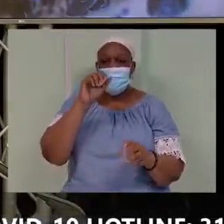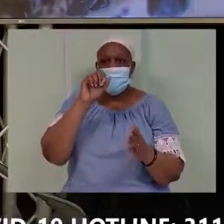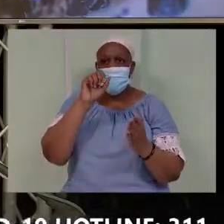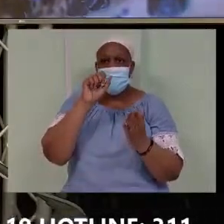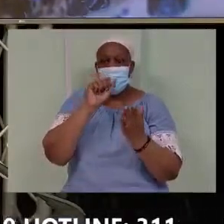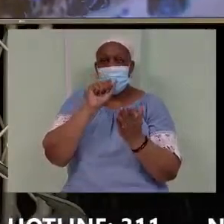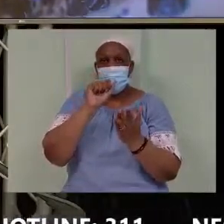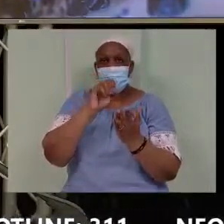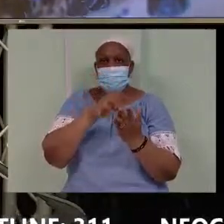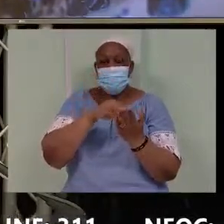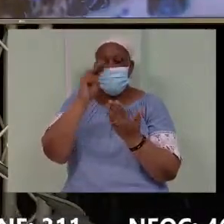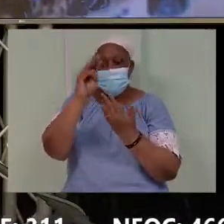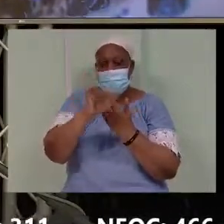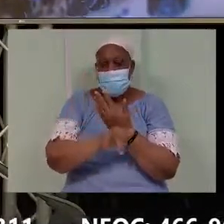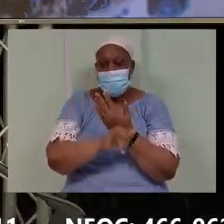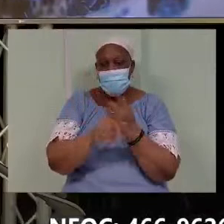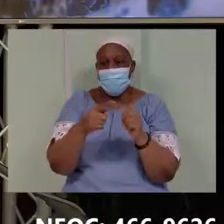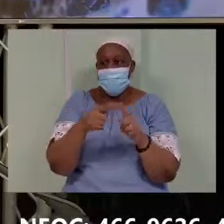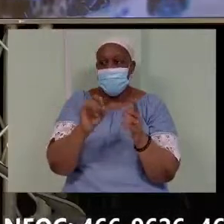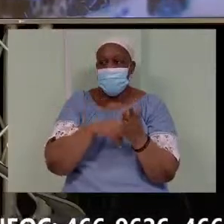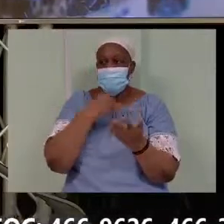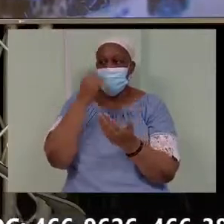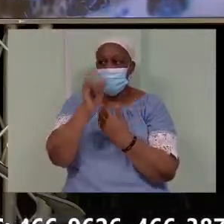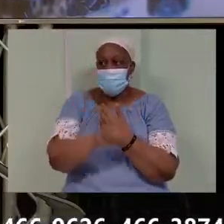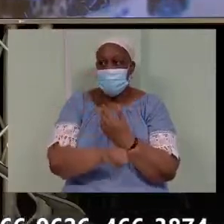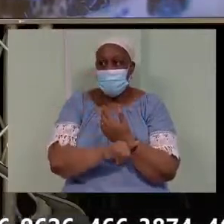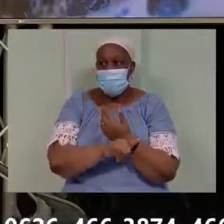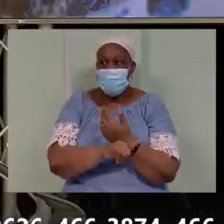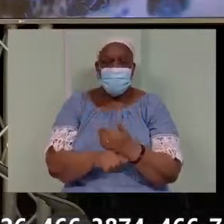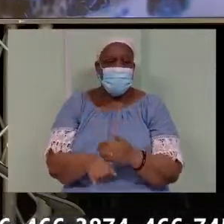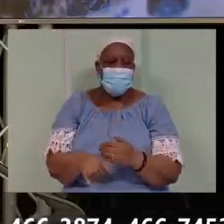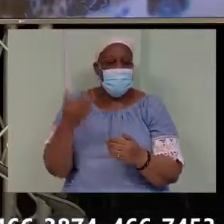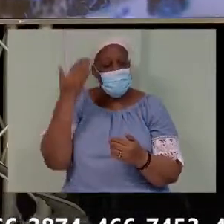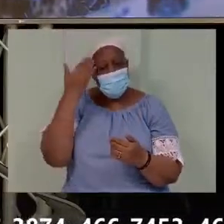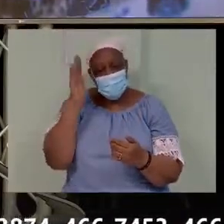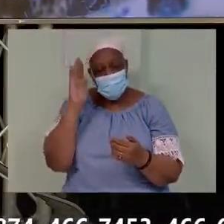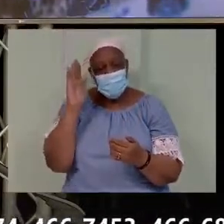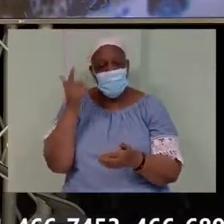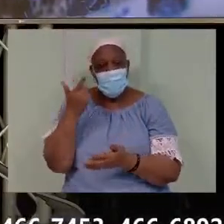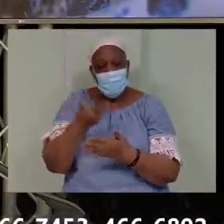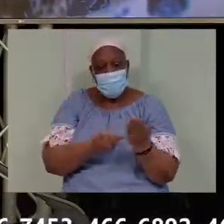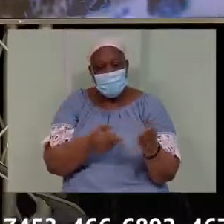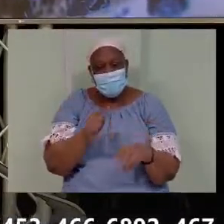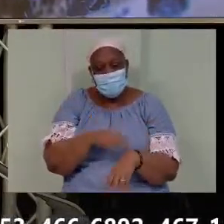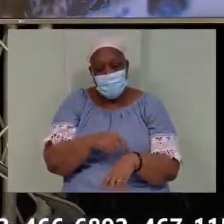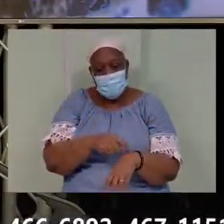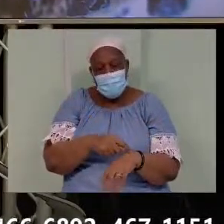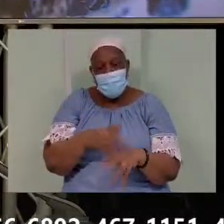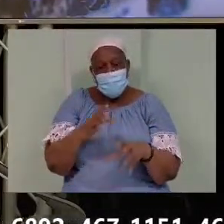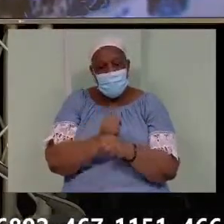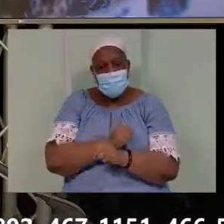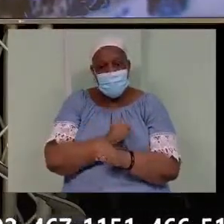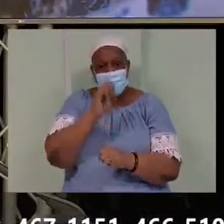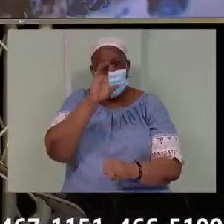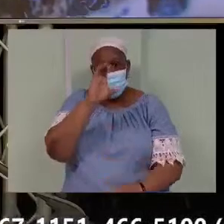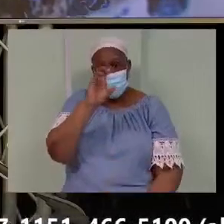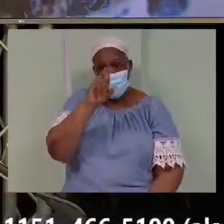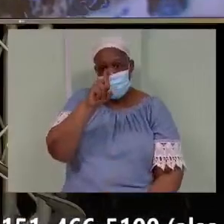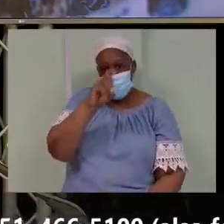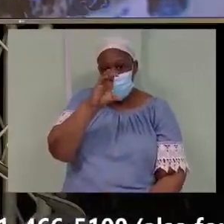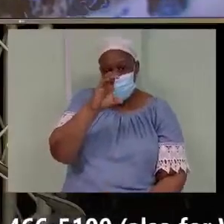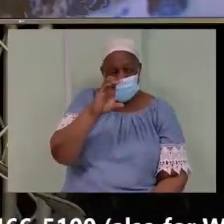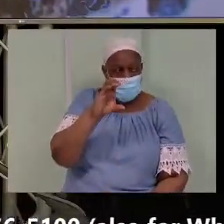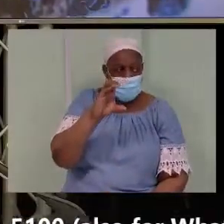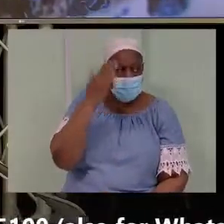year. We are not certain yet as to what dates CXC would use for the examination period, if they would